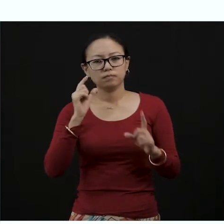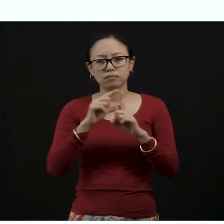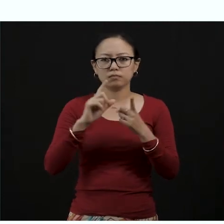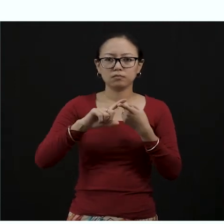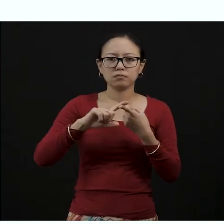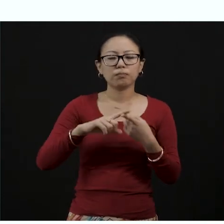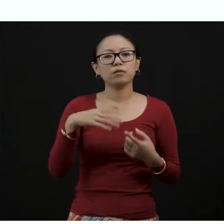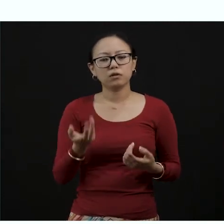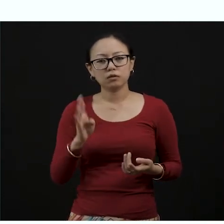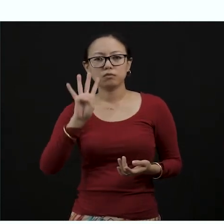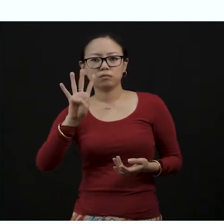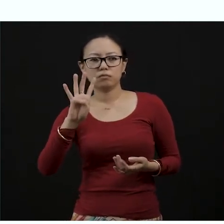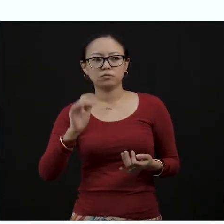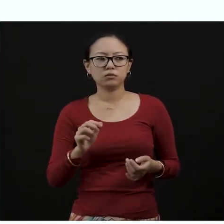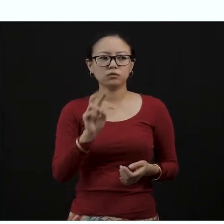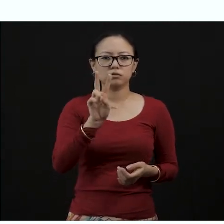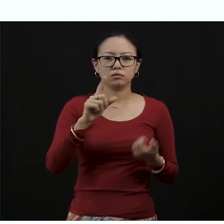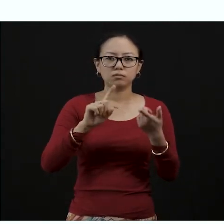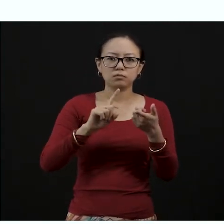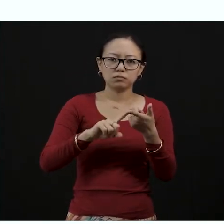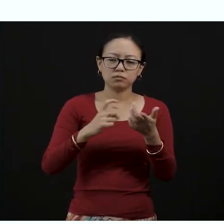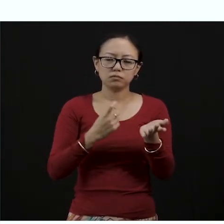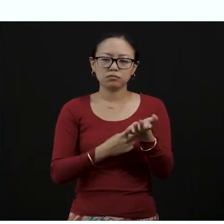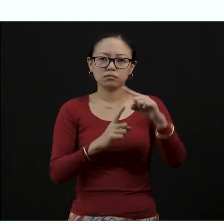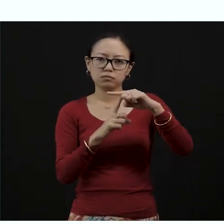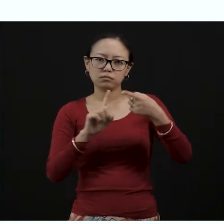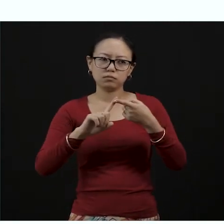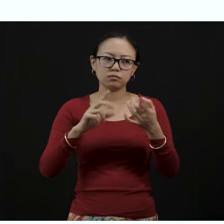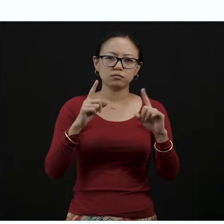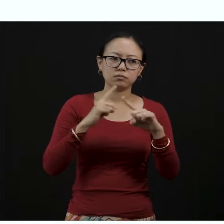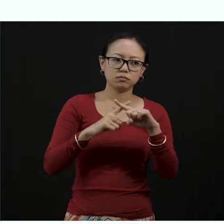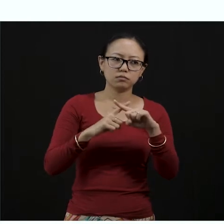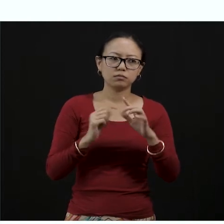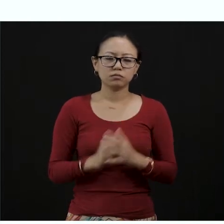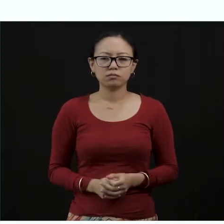is square. Another diagram we have here is